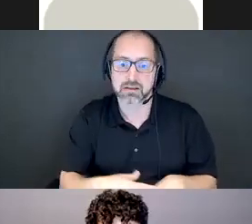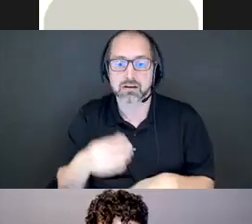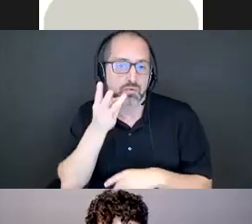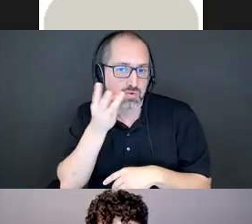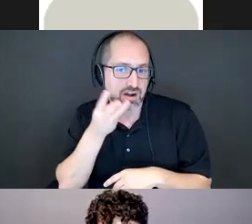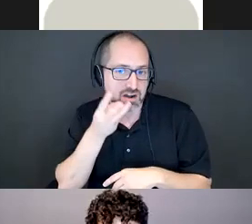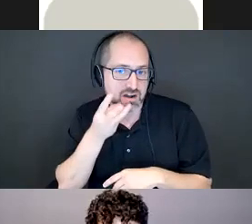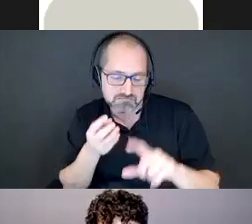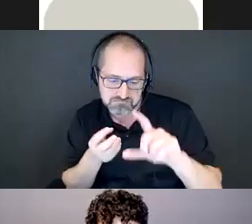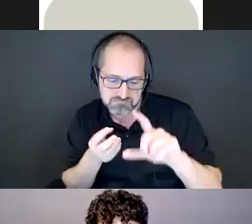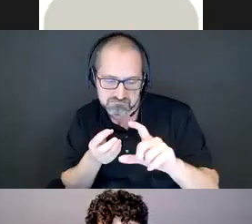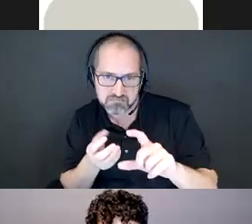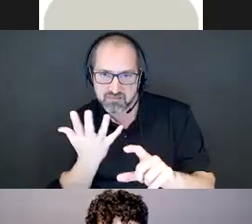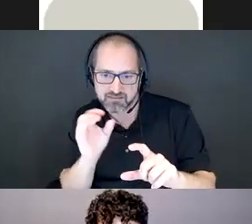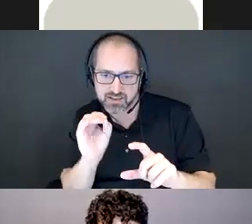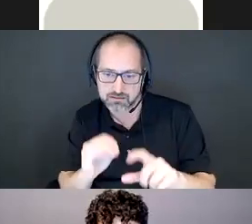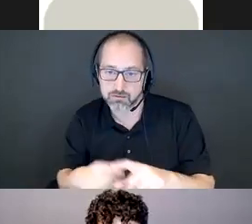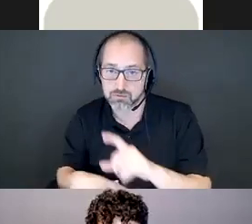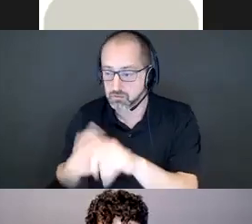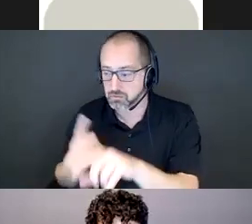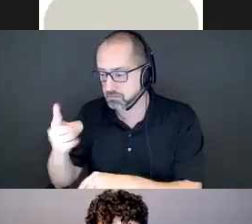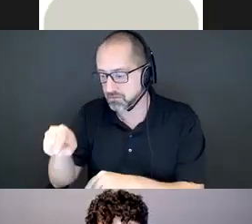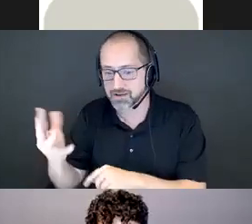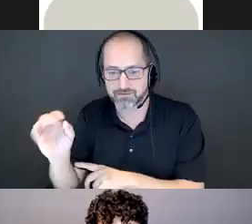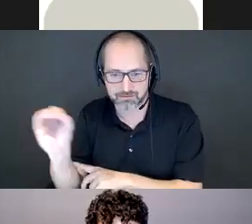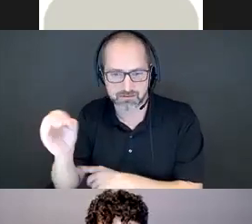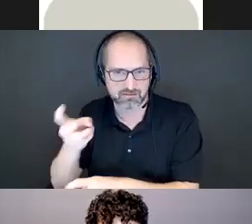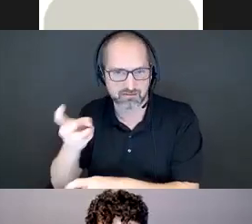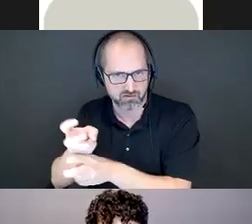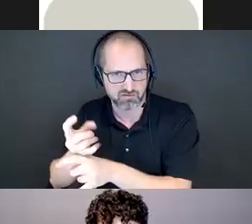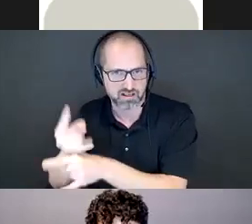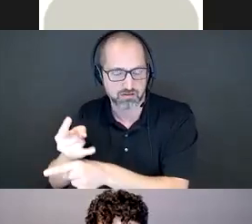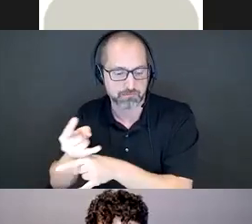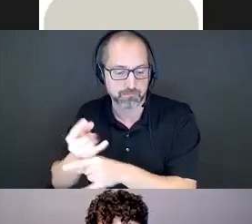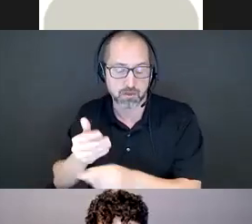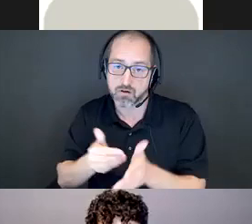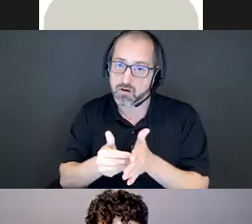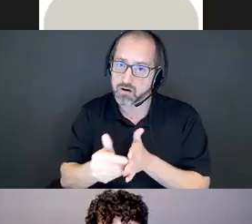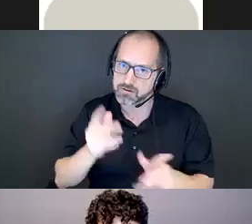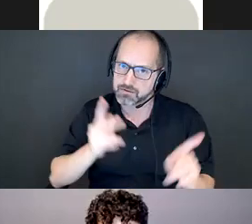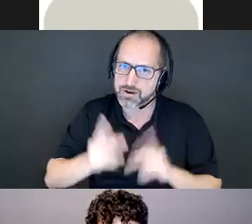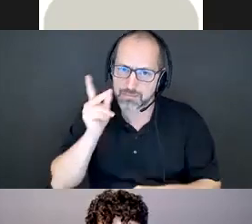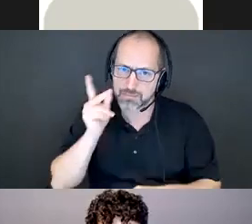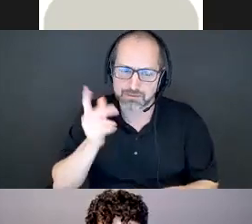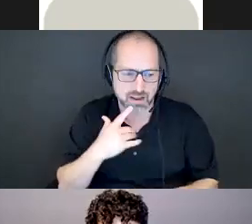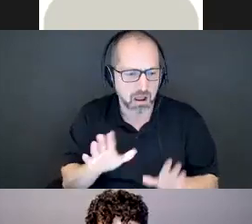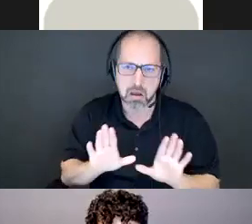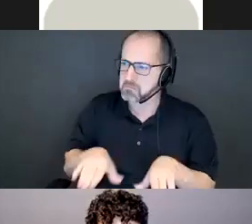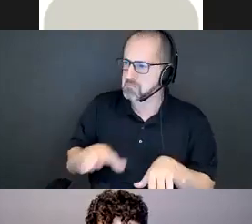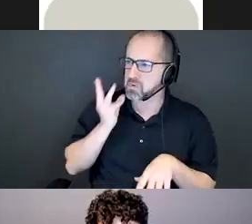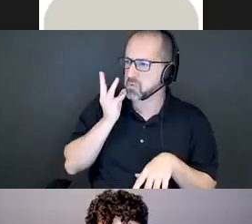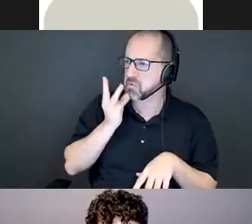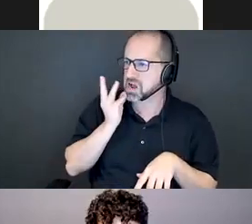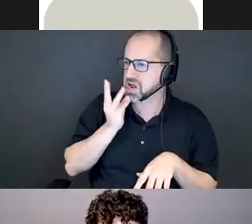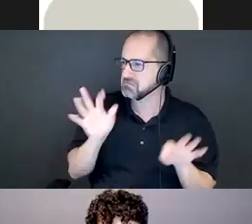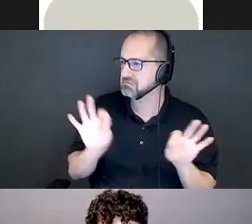1.5 ounces of hard liquor. Because oftentimes we hear people say, well, I only drink wine. It's not the same as